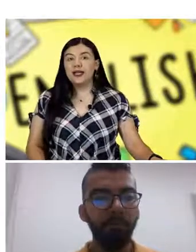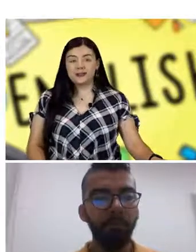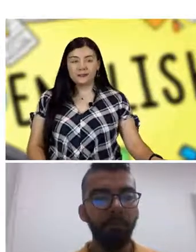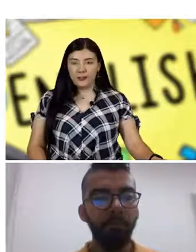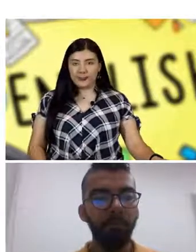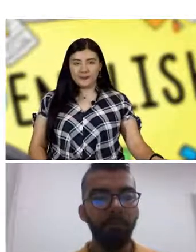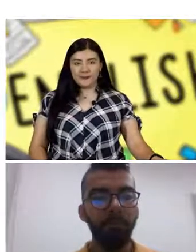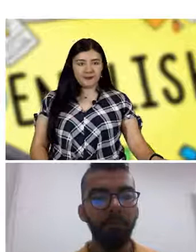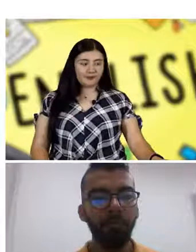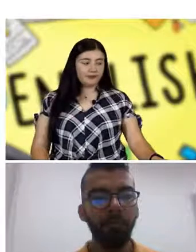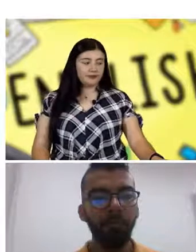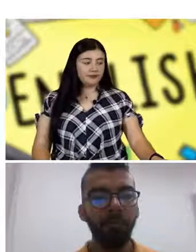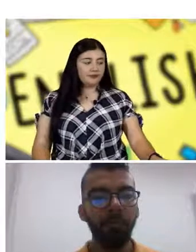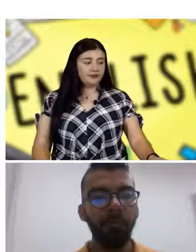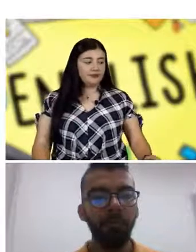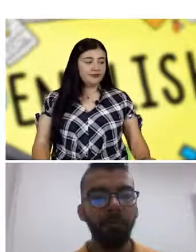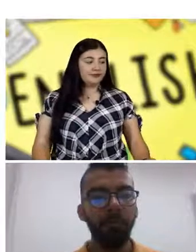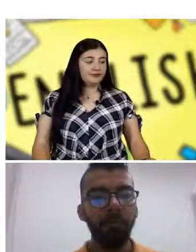And the last one,